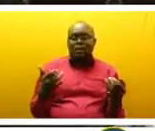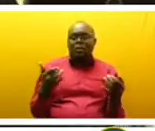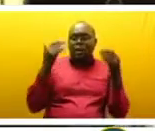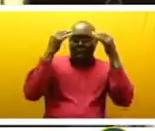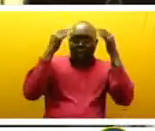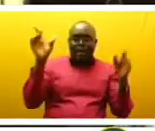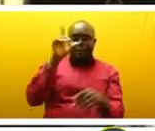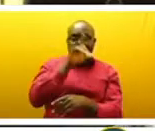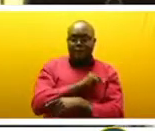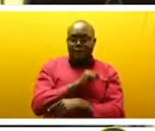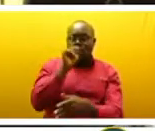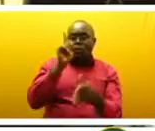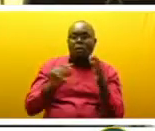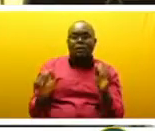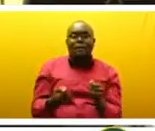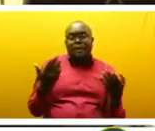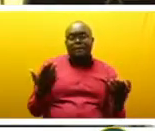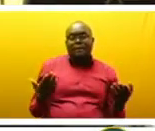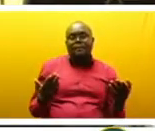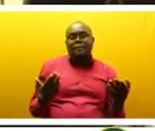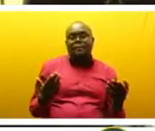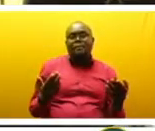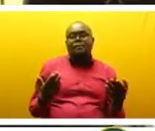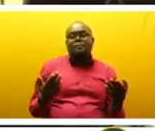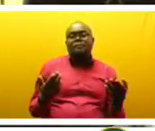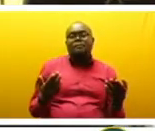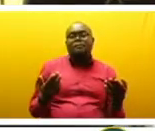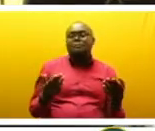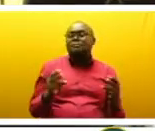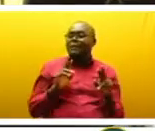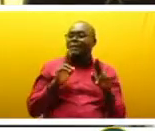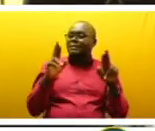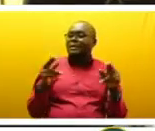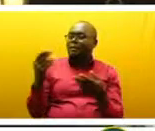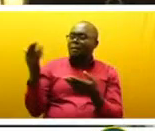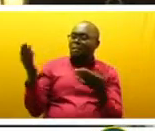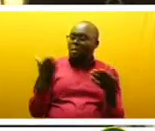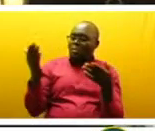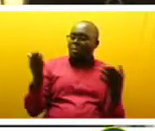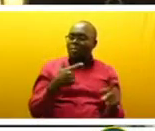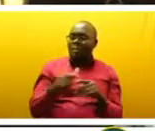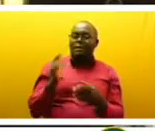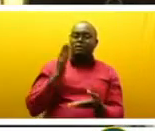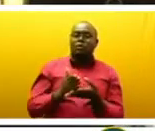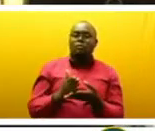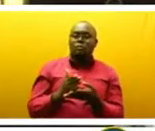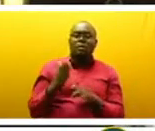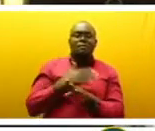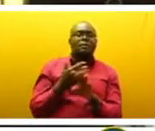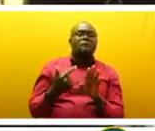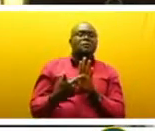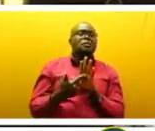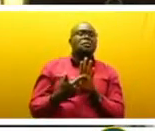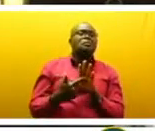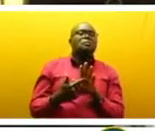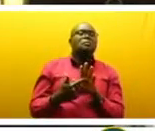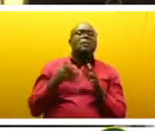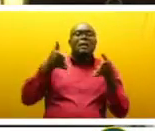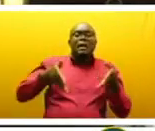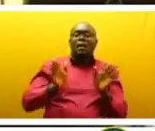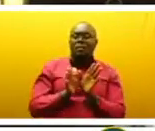noticed that the beaming of results stopped. It is now in